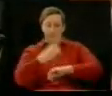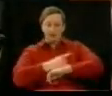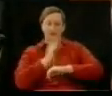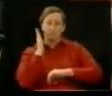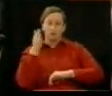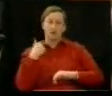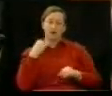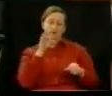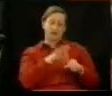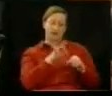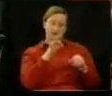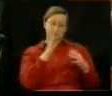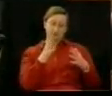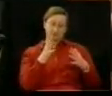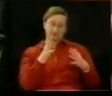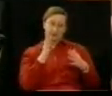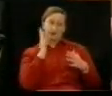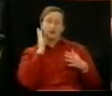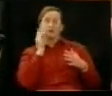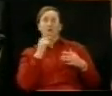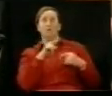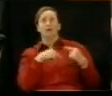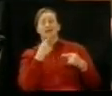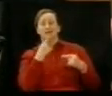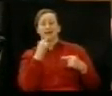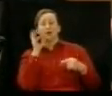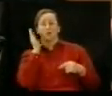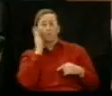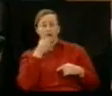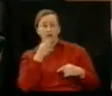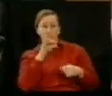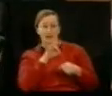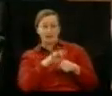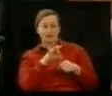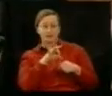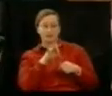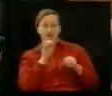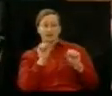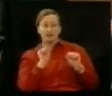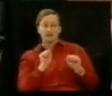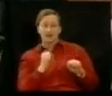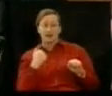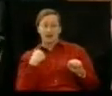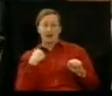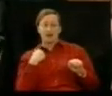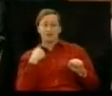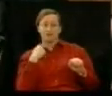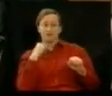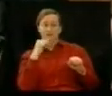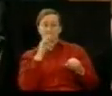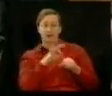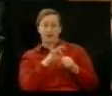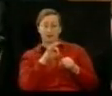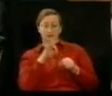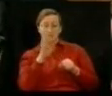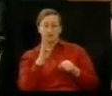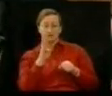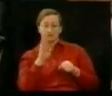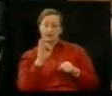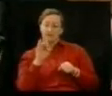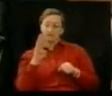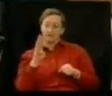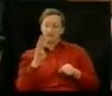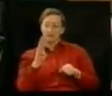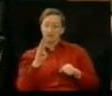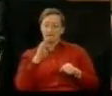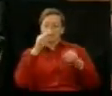an election. Now, when I say will be an election, there could be an election in February to coincide with the presidential primary. That would be up to this body to determine if